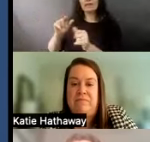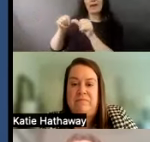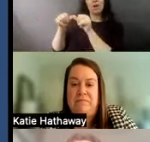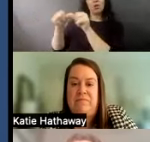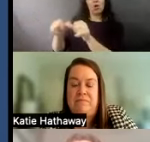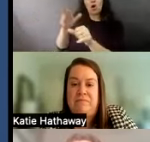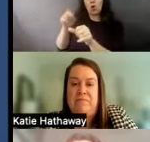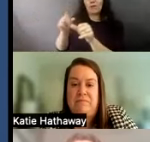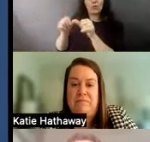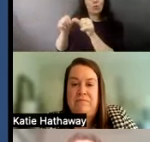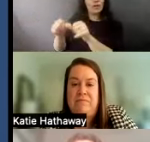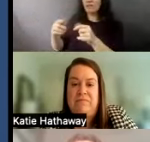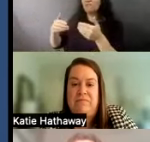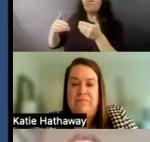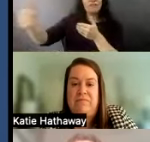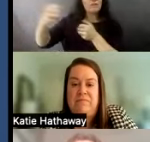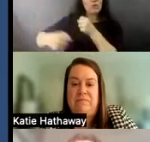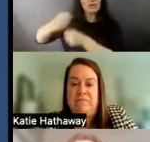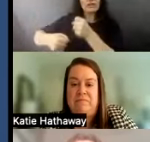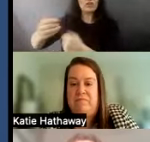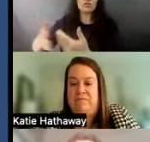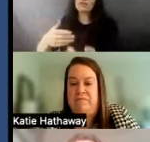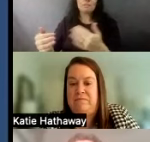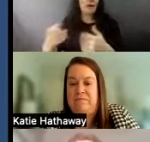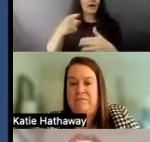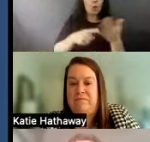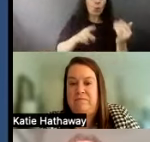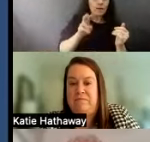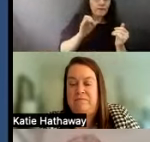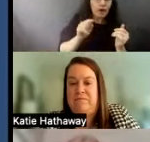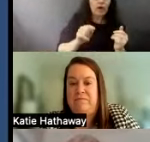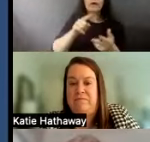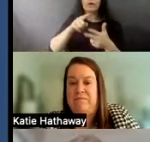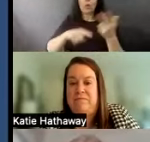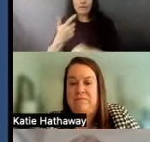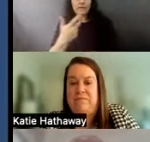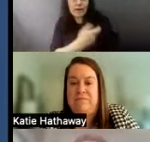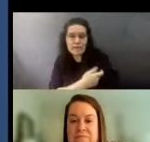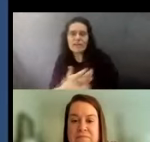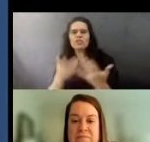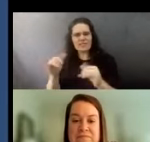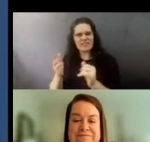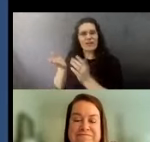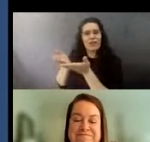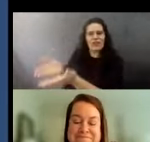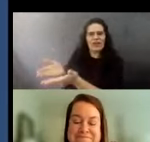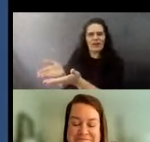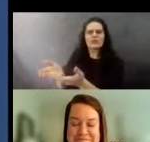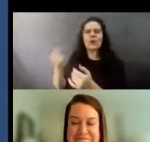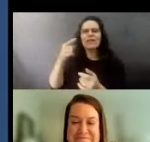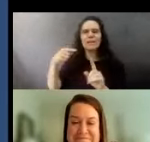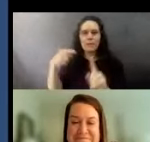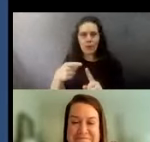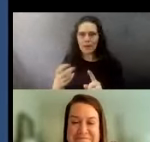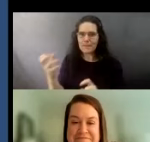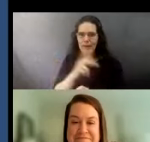what the context is. Again, all of this discussion just sort of smacks of us not really knowing what's going on and really having to